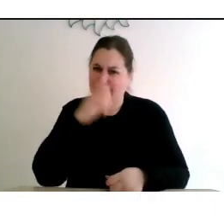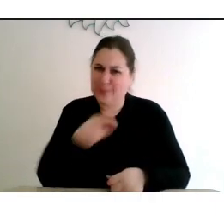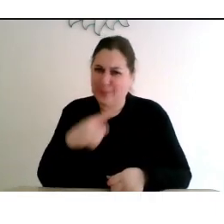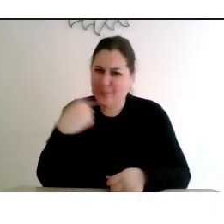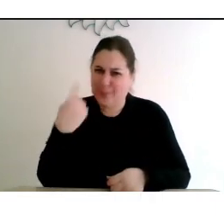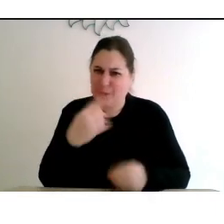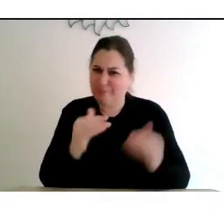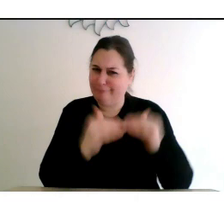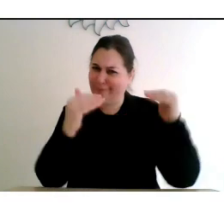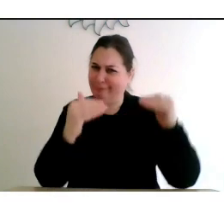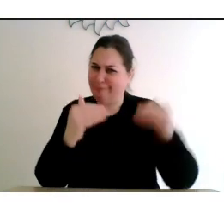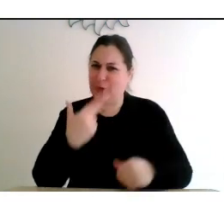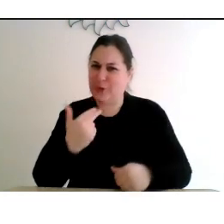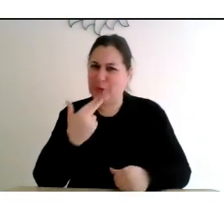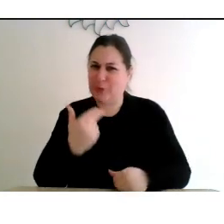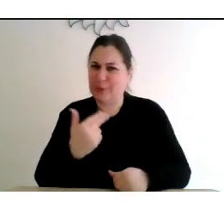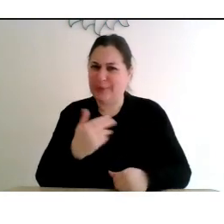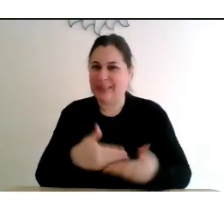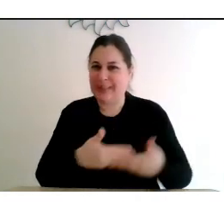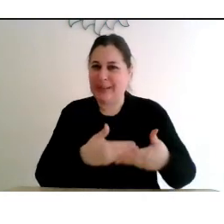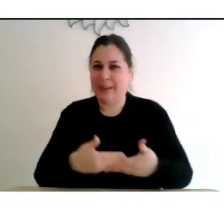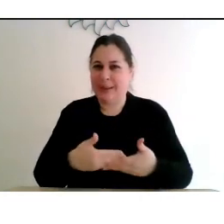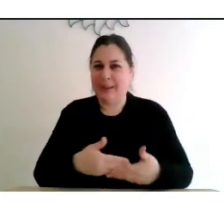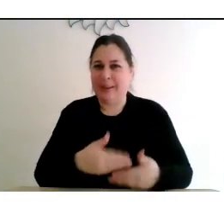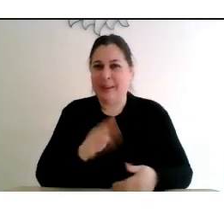I assume you'll look as cute as Baby Yoda.